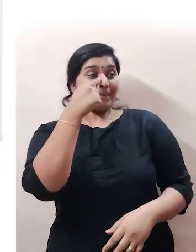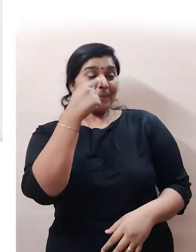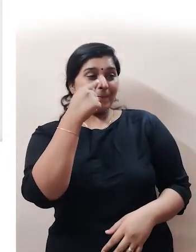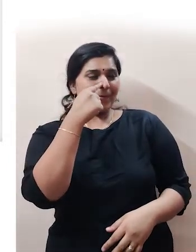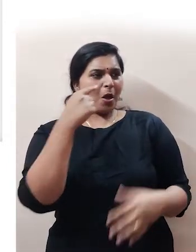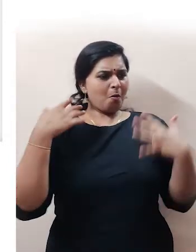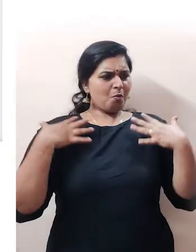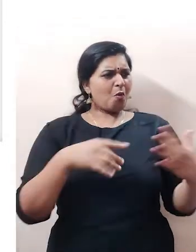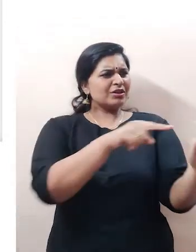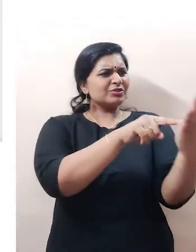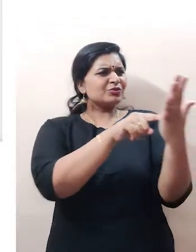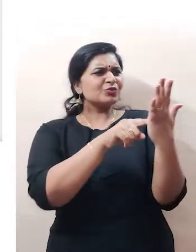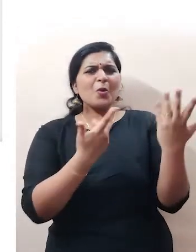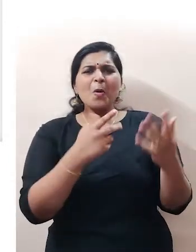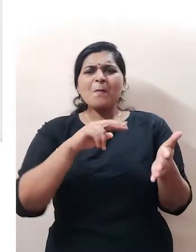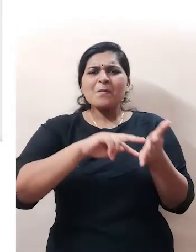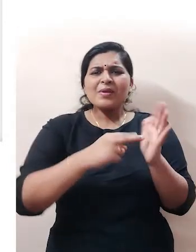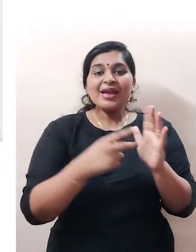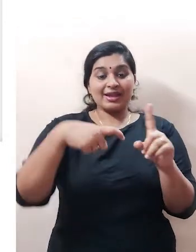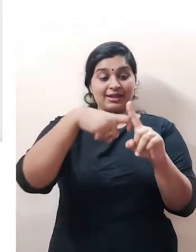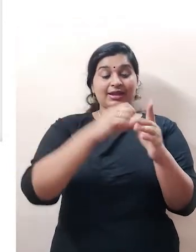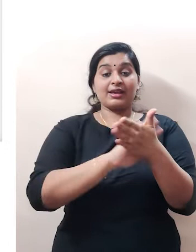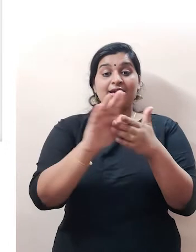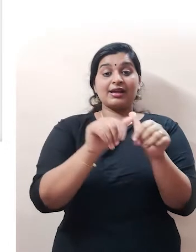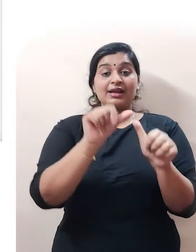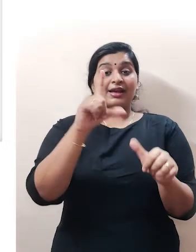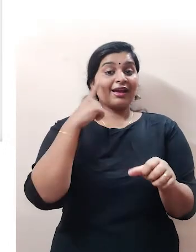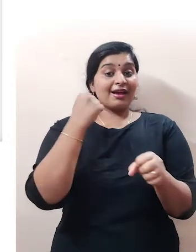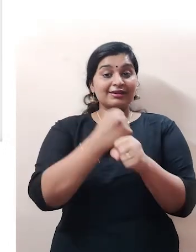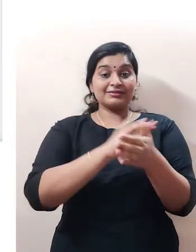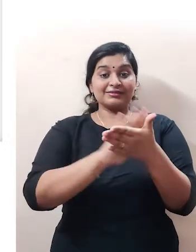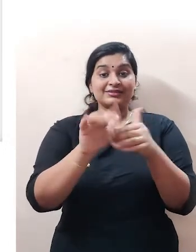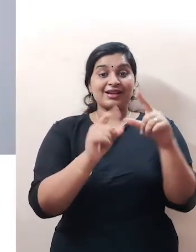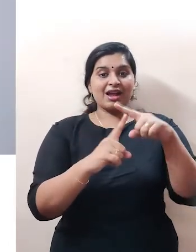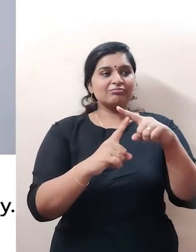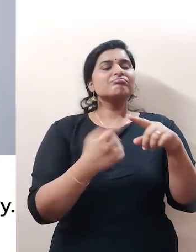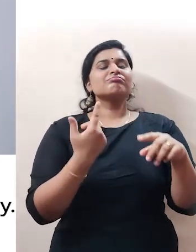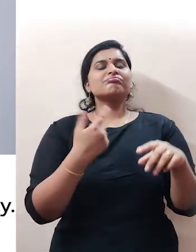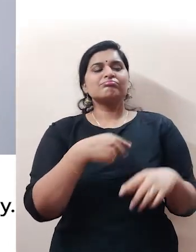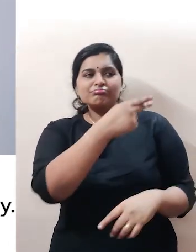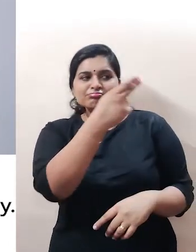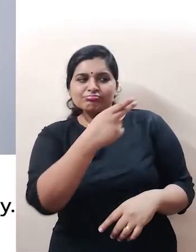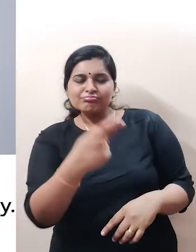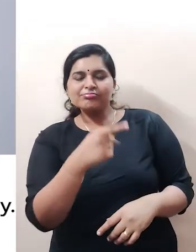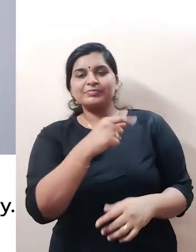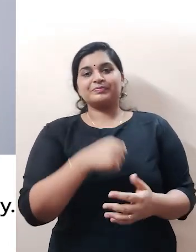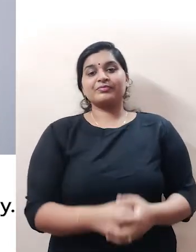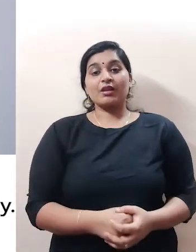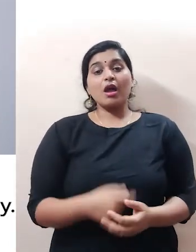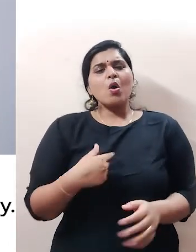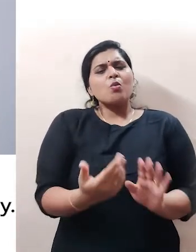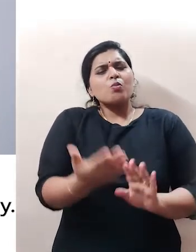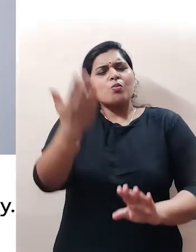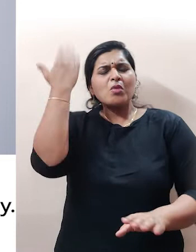flesh also shows some affinity to the Kalighat style of painting. During the industrial age,